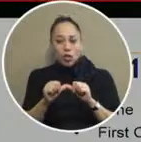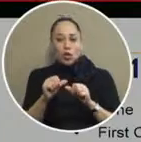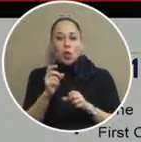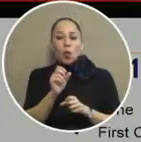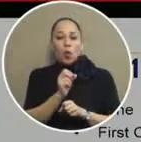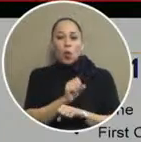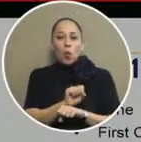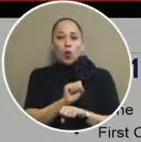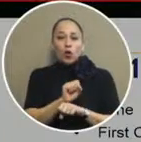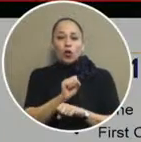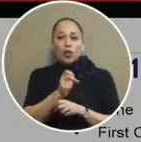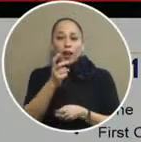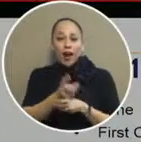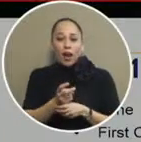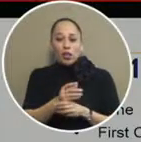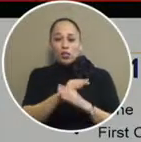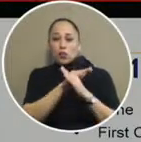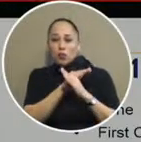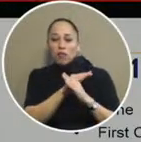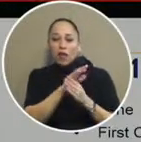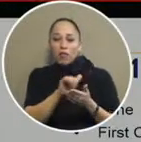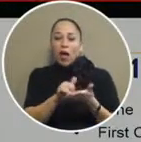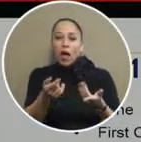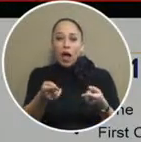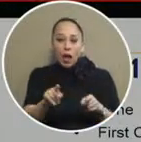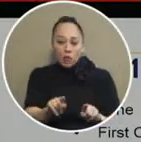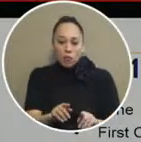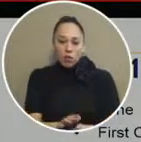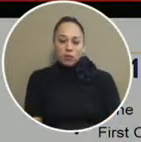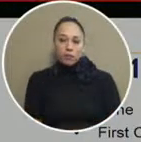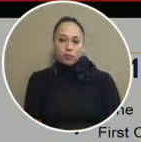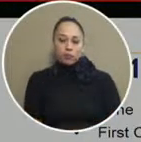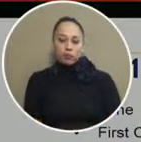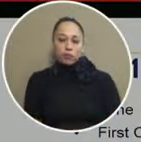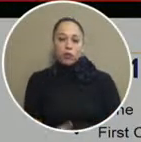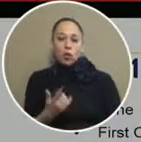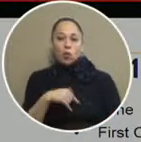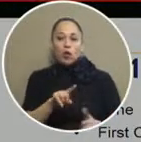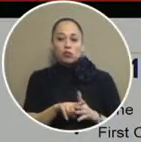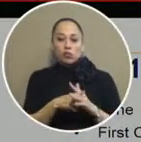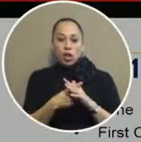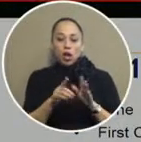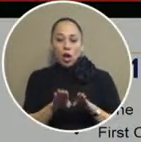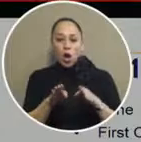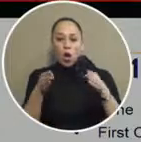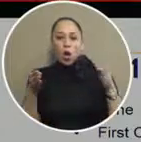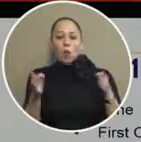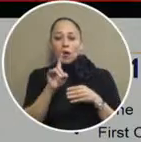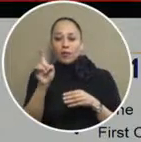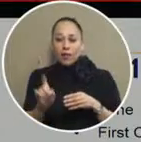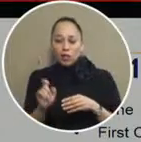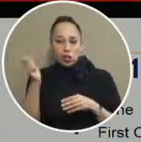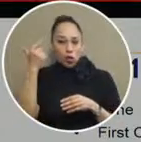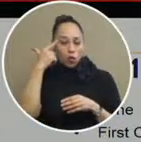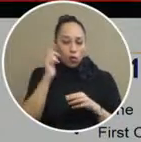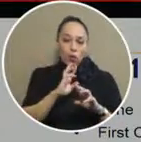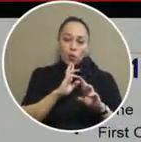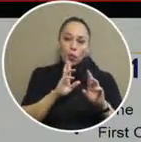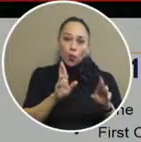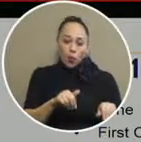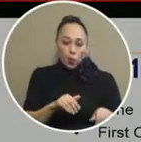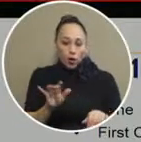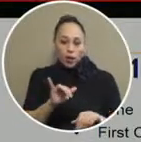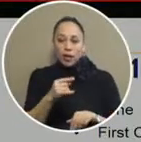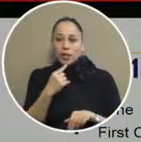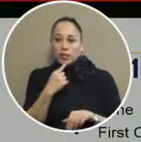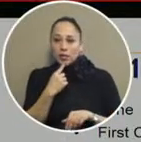efforts in trying to prevent this from happening. We started reopening Texas with the governor's orders, as Ms. Neiman